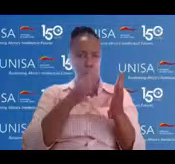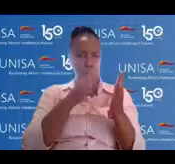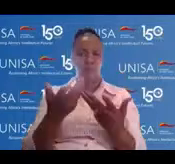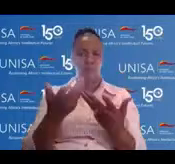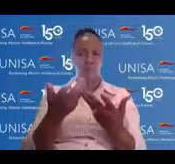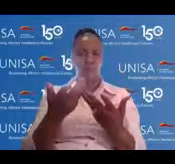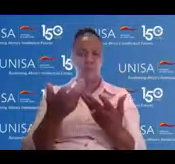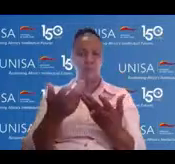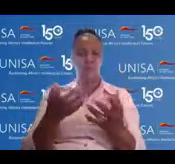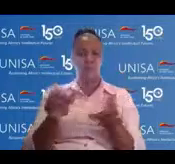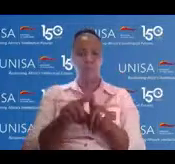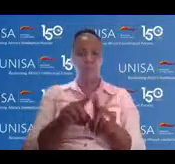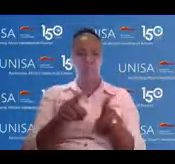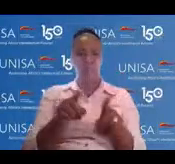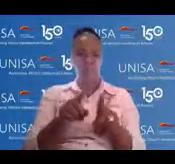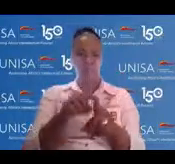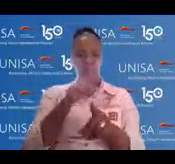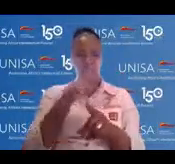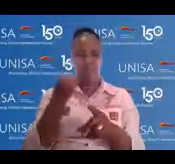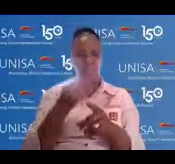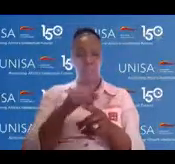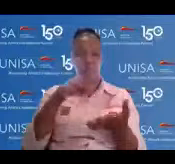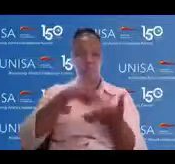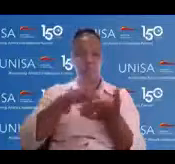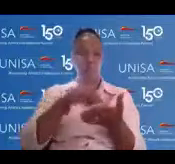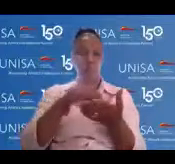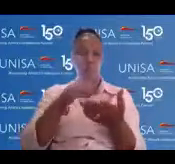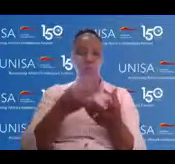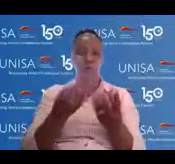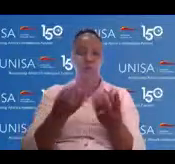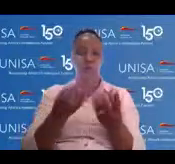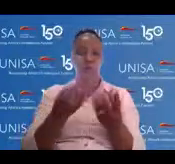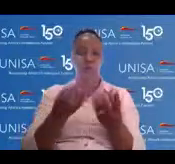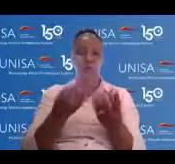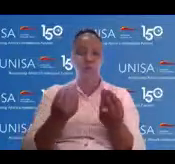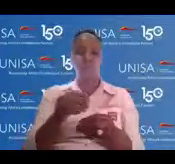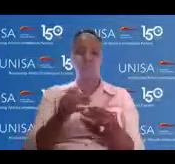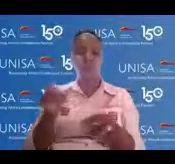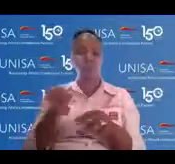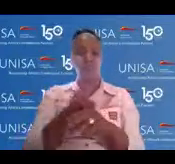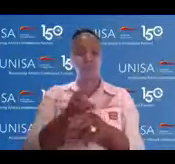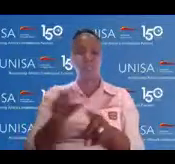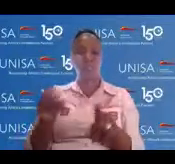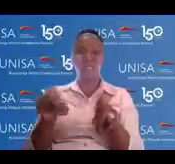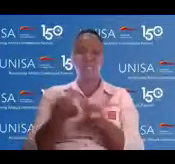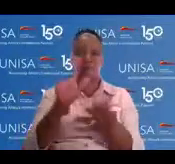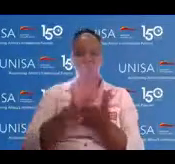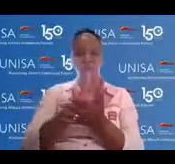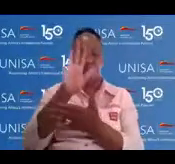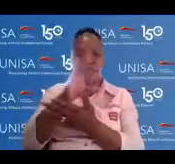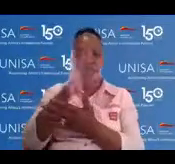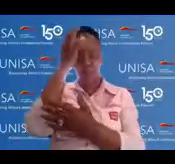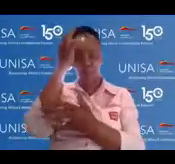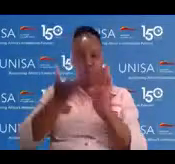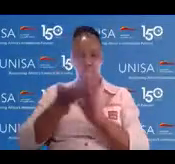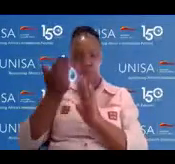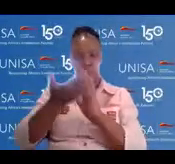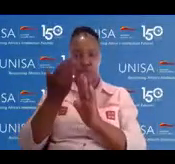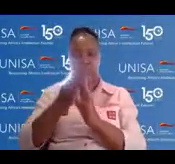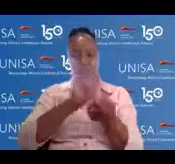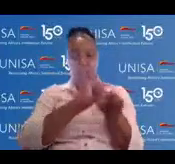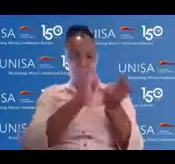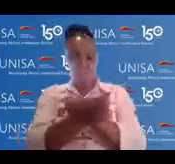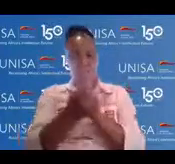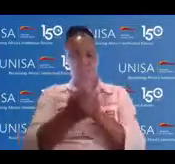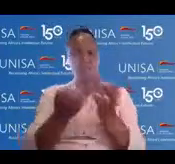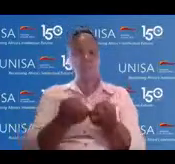name. Now, if you're still within that 30 minutes of uploading, you can edit the submission and